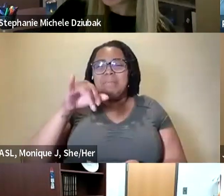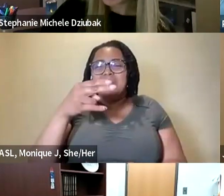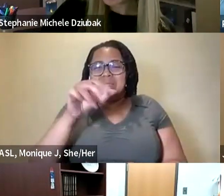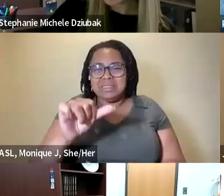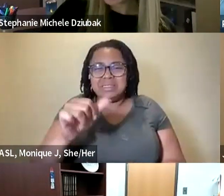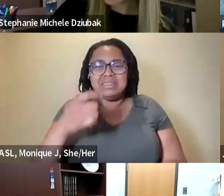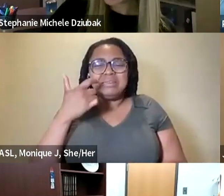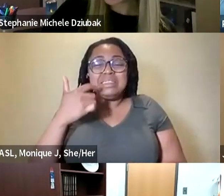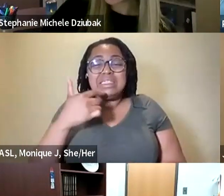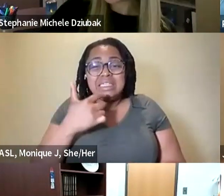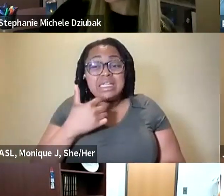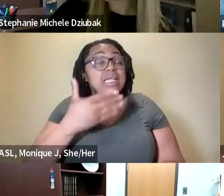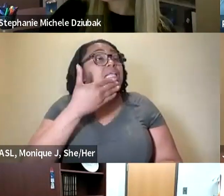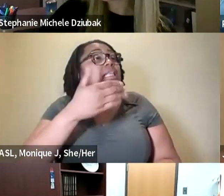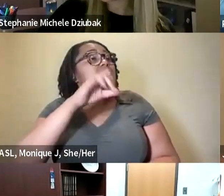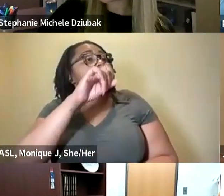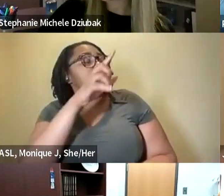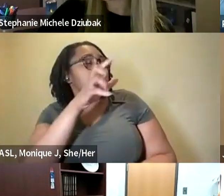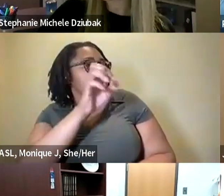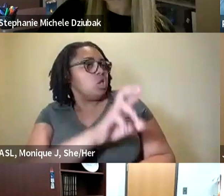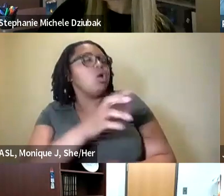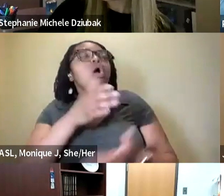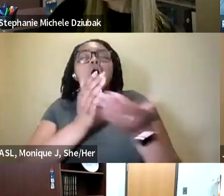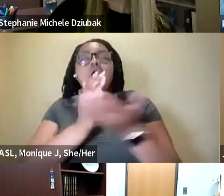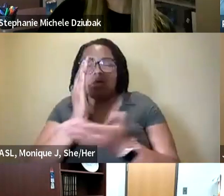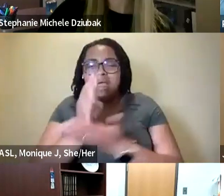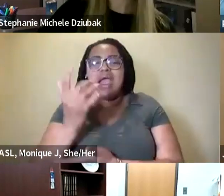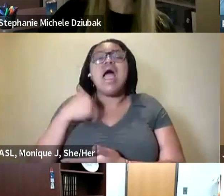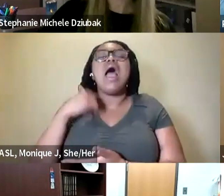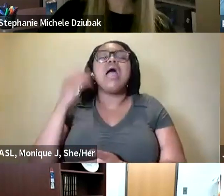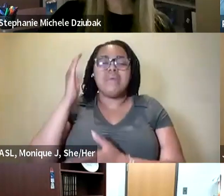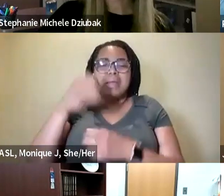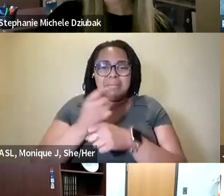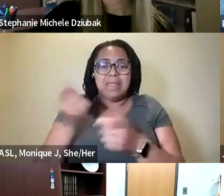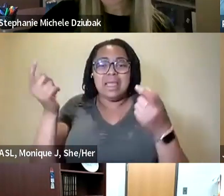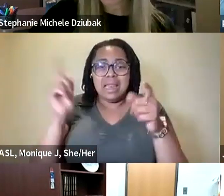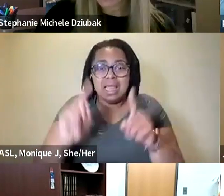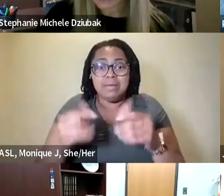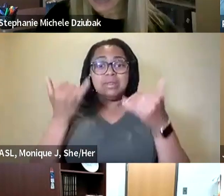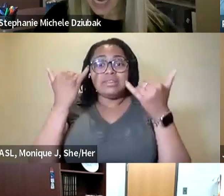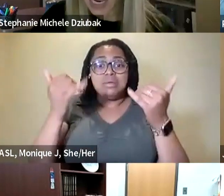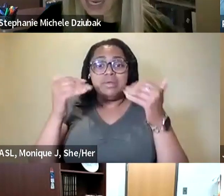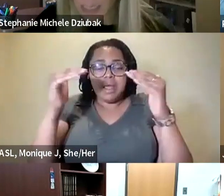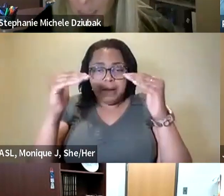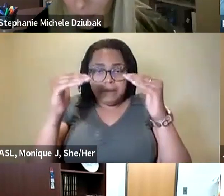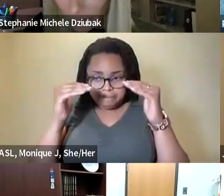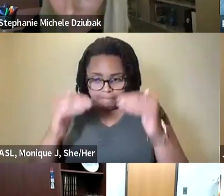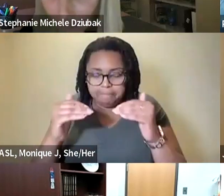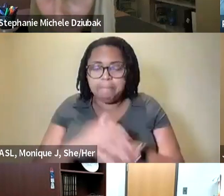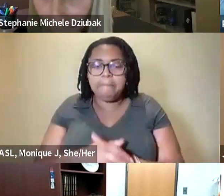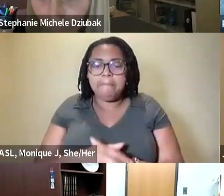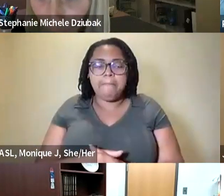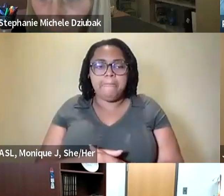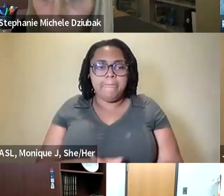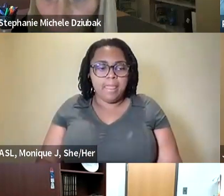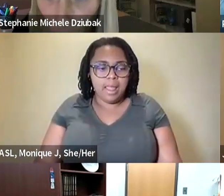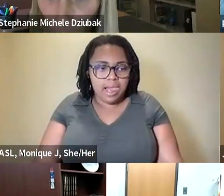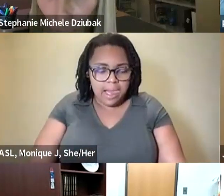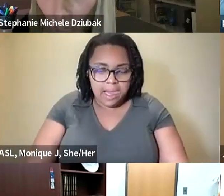Spangler. All right, I will make it happen. Okay, so next order of business.